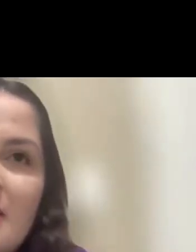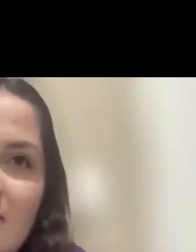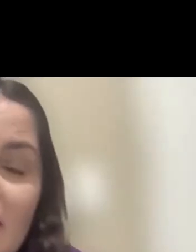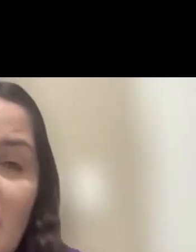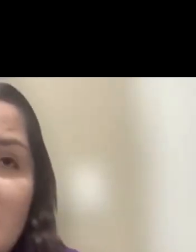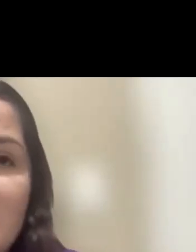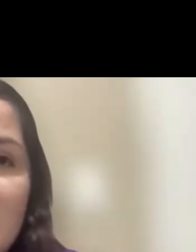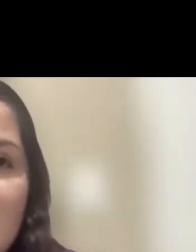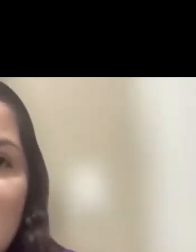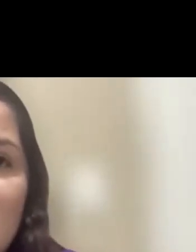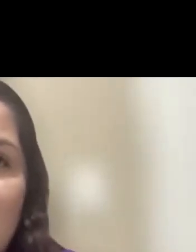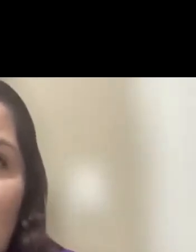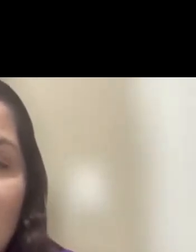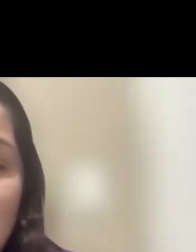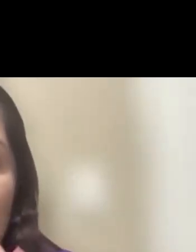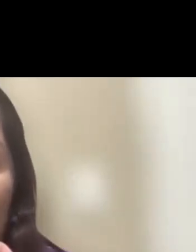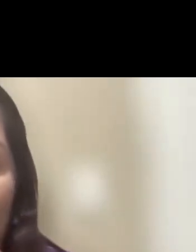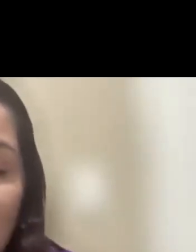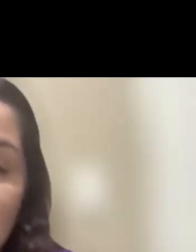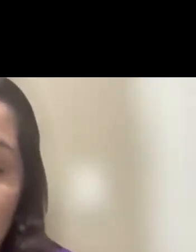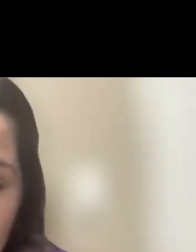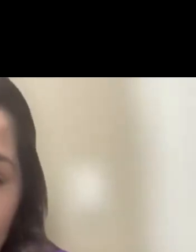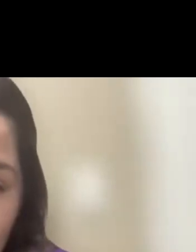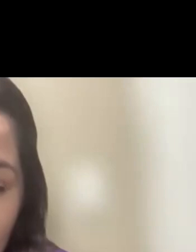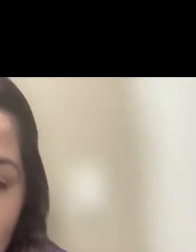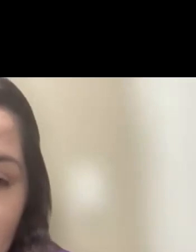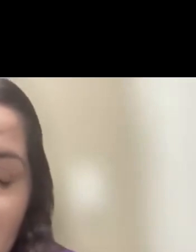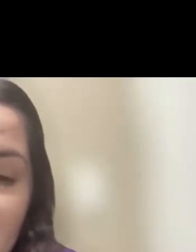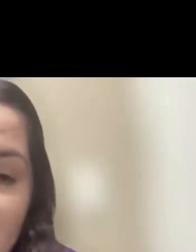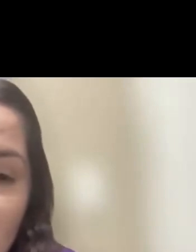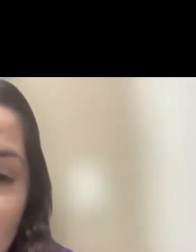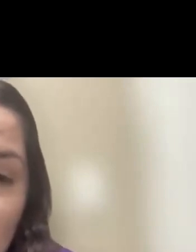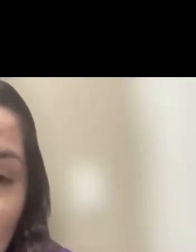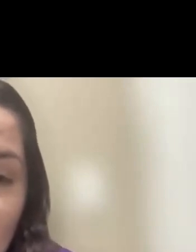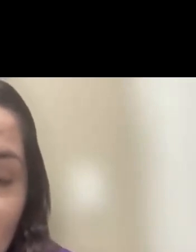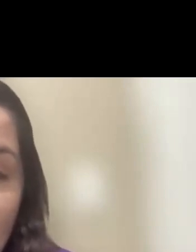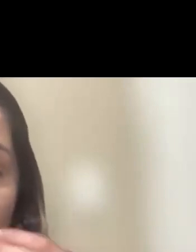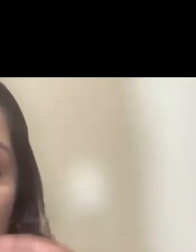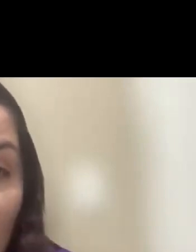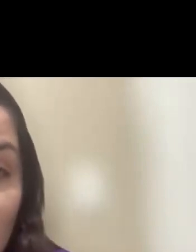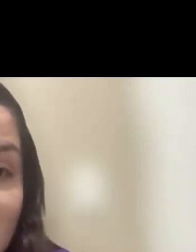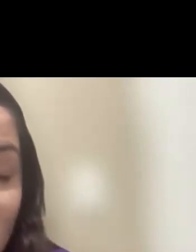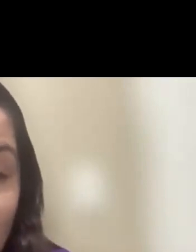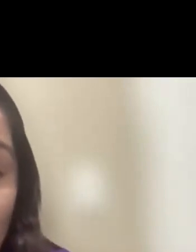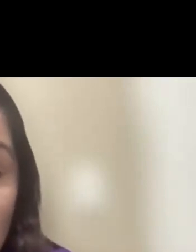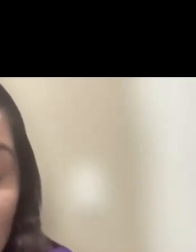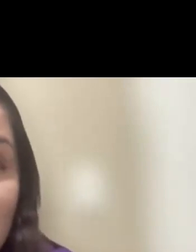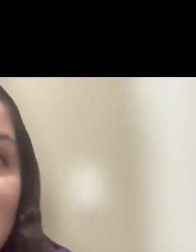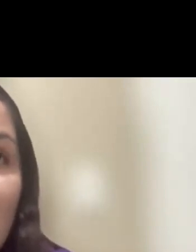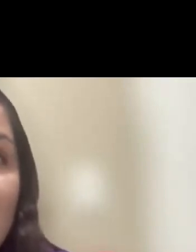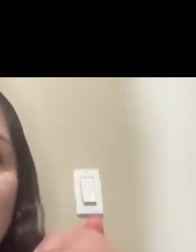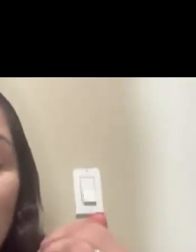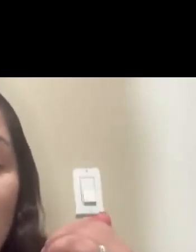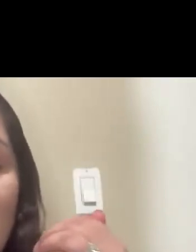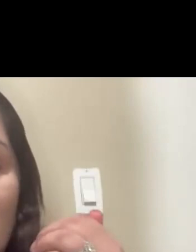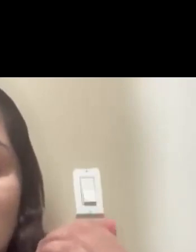forget things very oftenly, he would often take more medication than he should. So there was one point where his bottle was nearly empty,